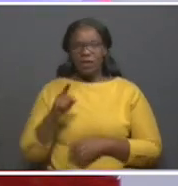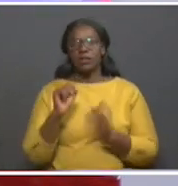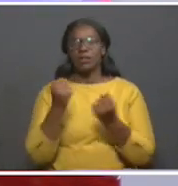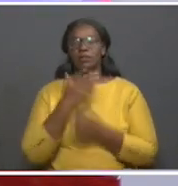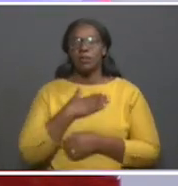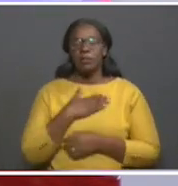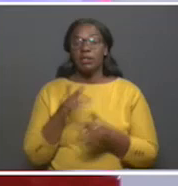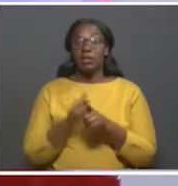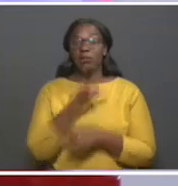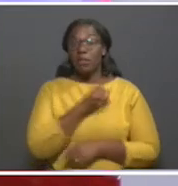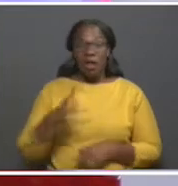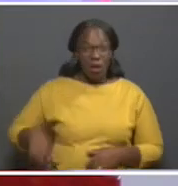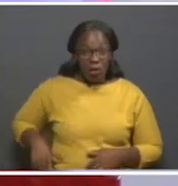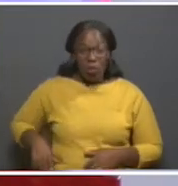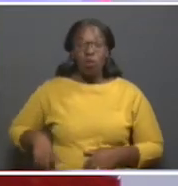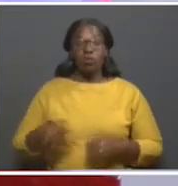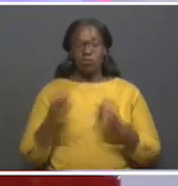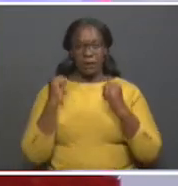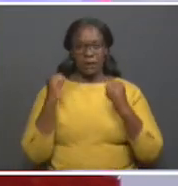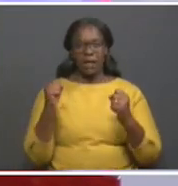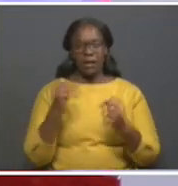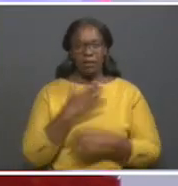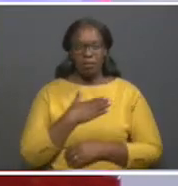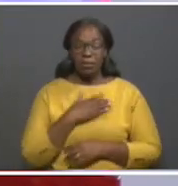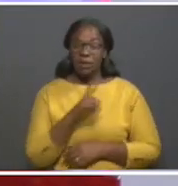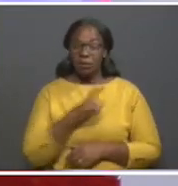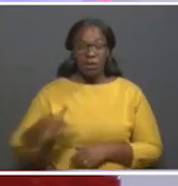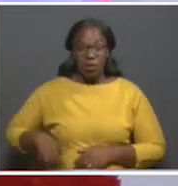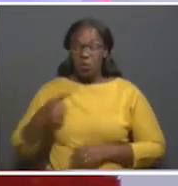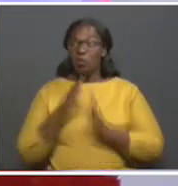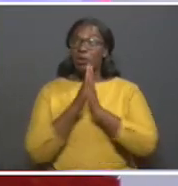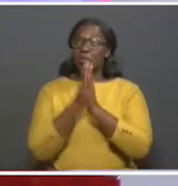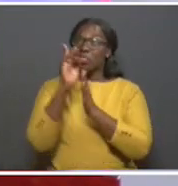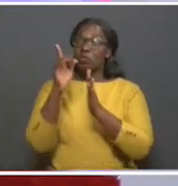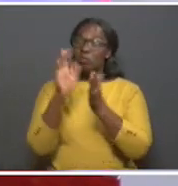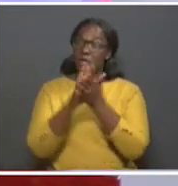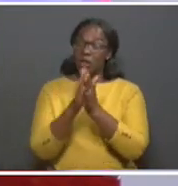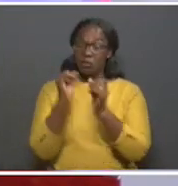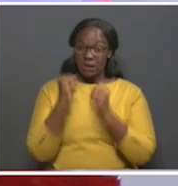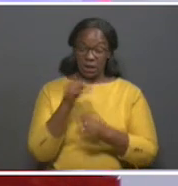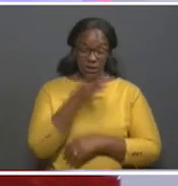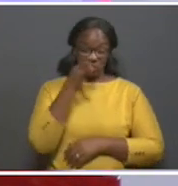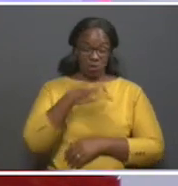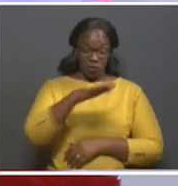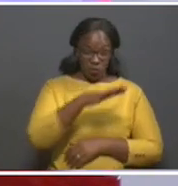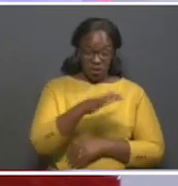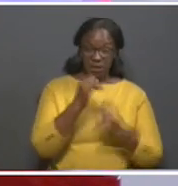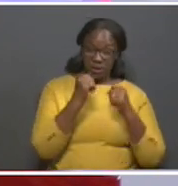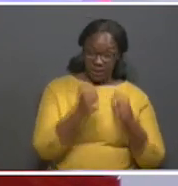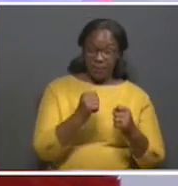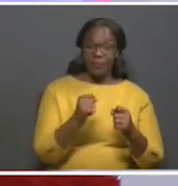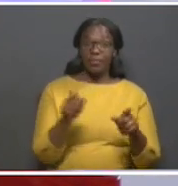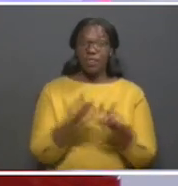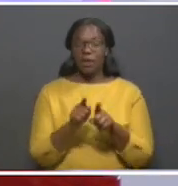refuge and the Lord is our strength. Lord, we pray that you would be strength, spiritual strength, O God.